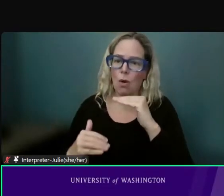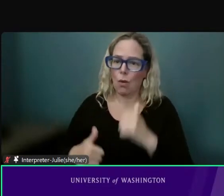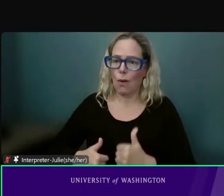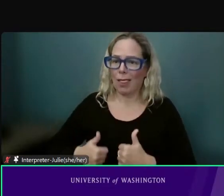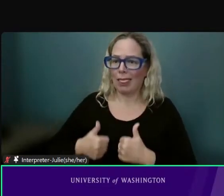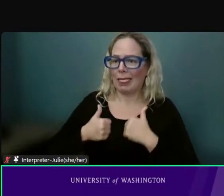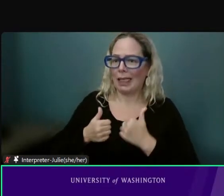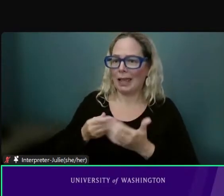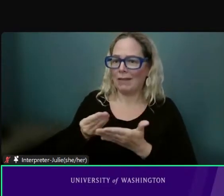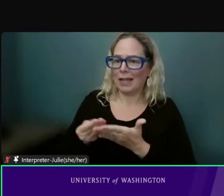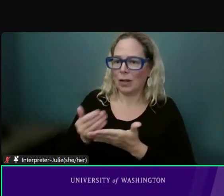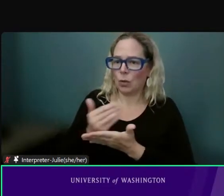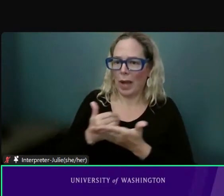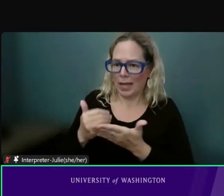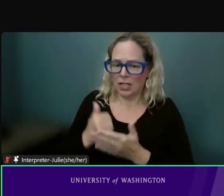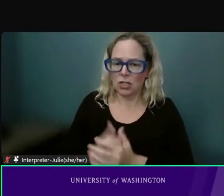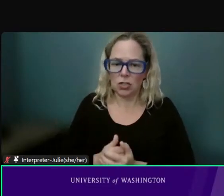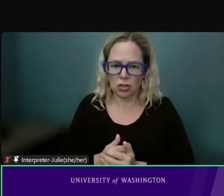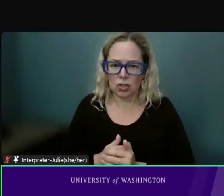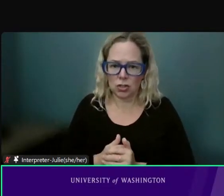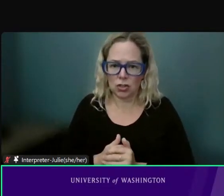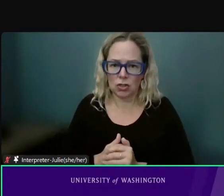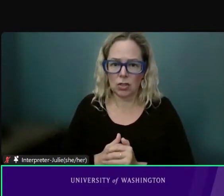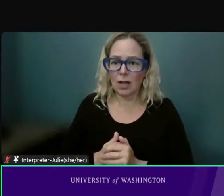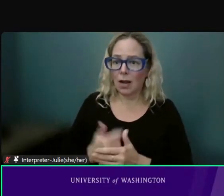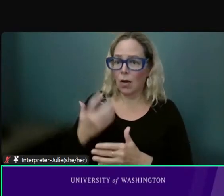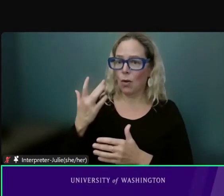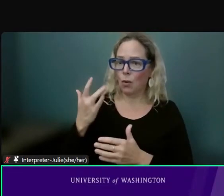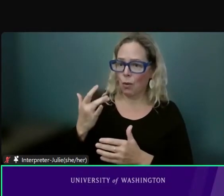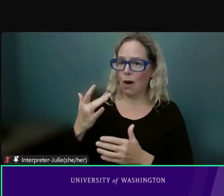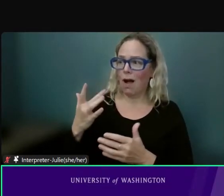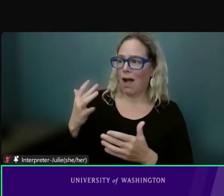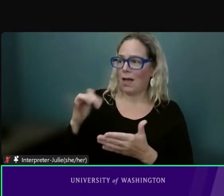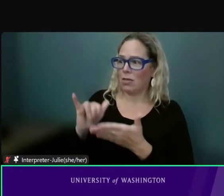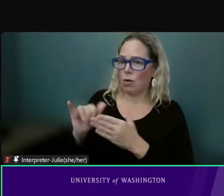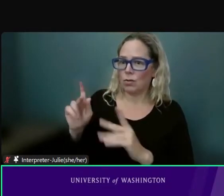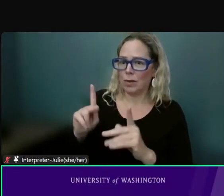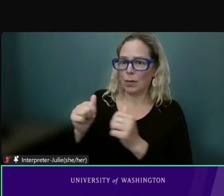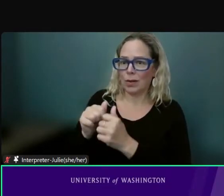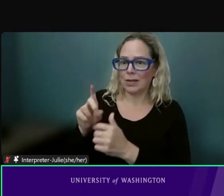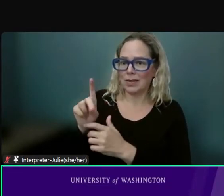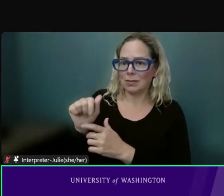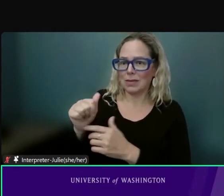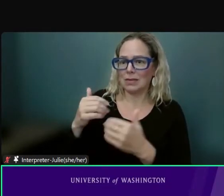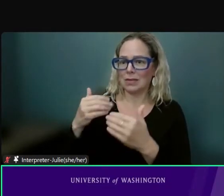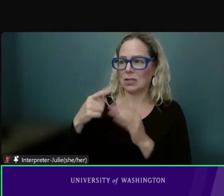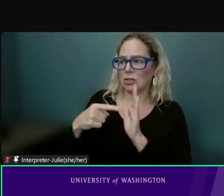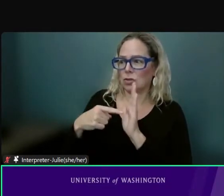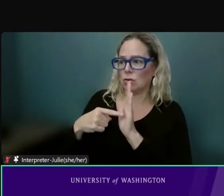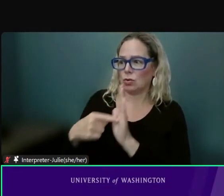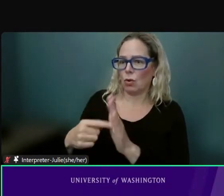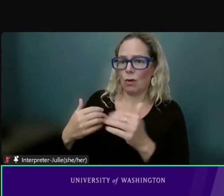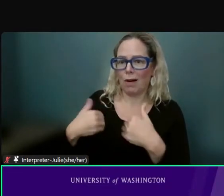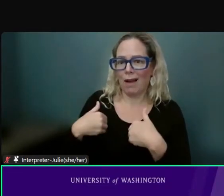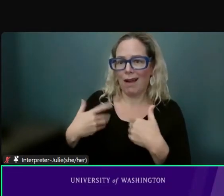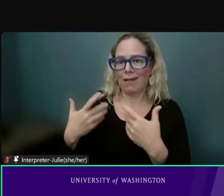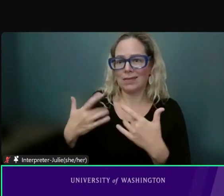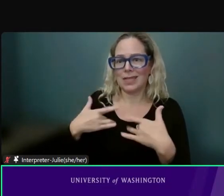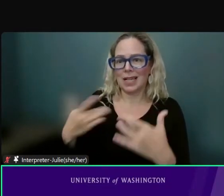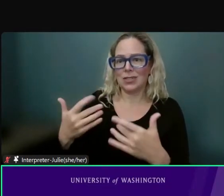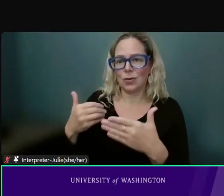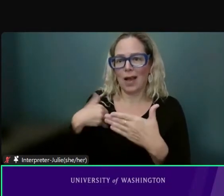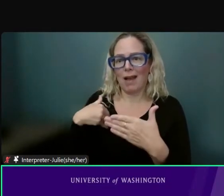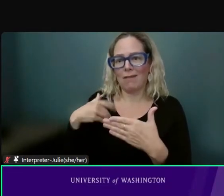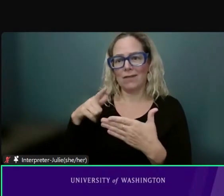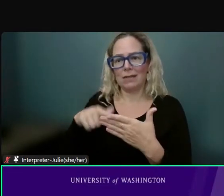disabled home care workers in lower wage occupations. However, literature has also shown that discrimination in